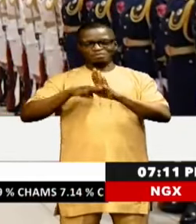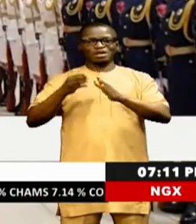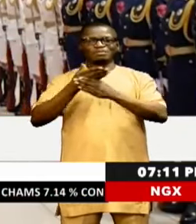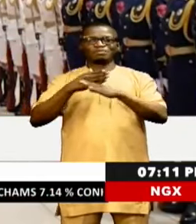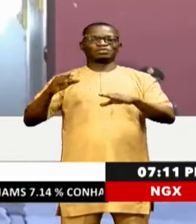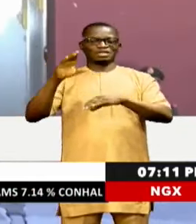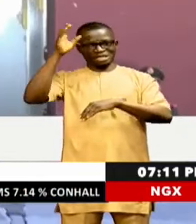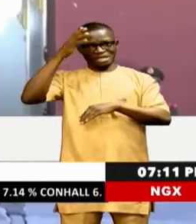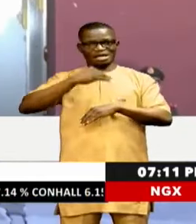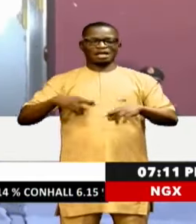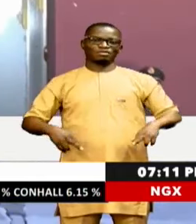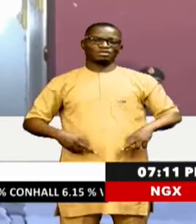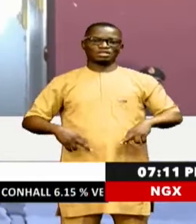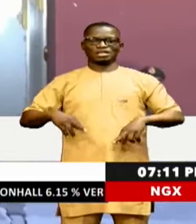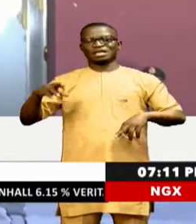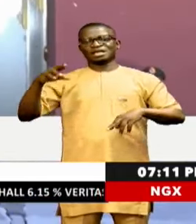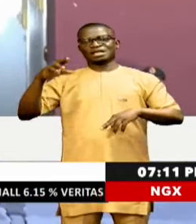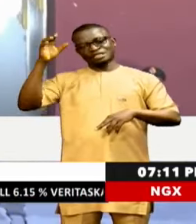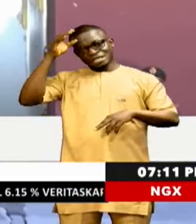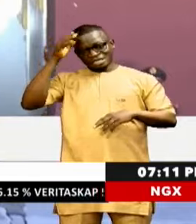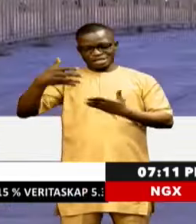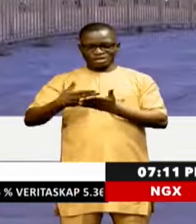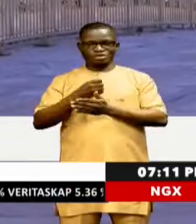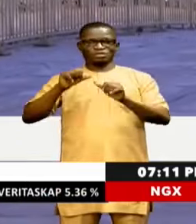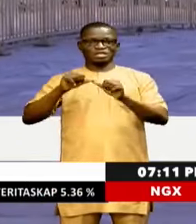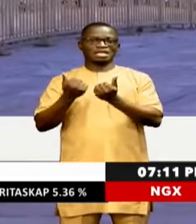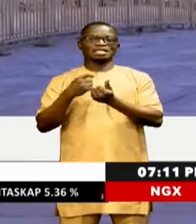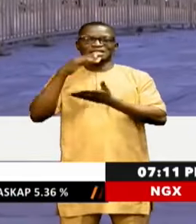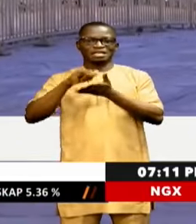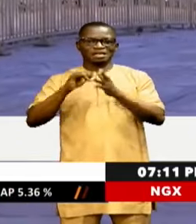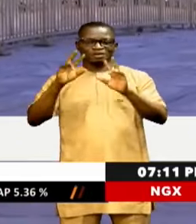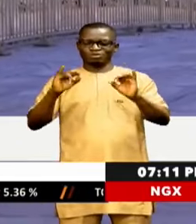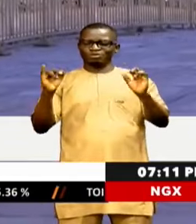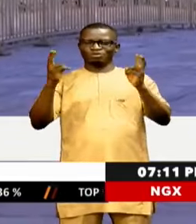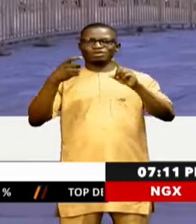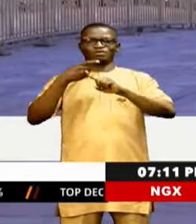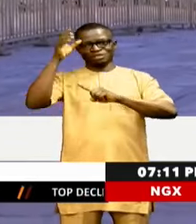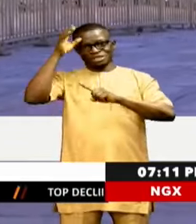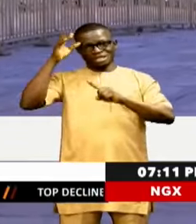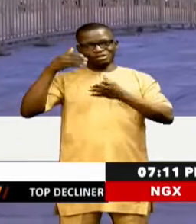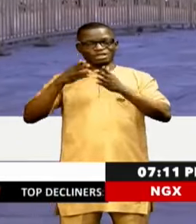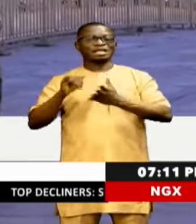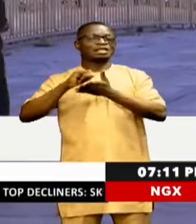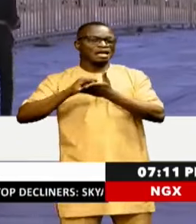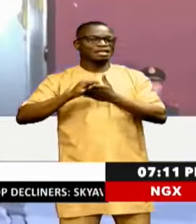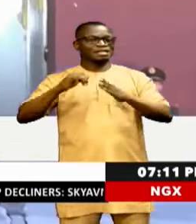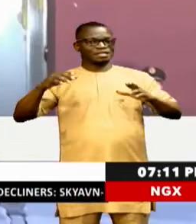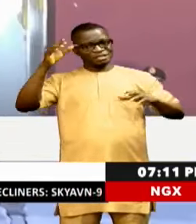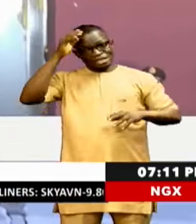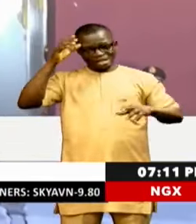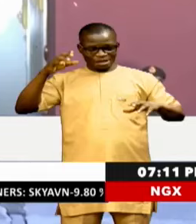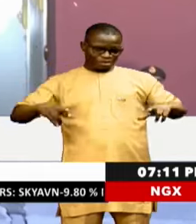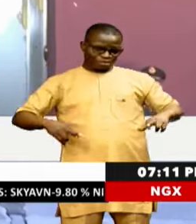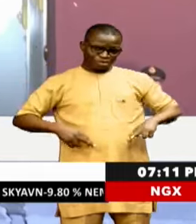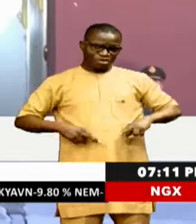Russia. The Chinese news agency said, quoting a statement from the Chinese leader, that China and Russia,